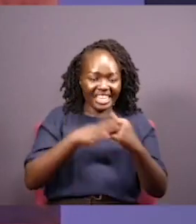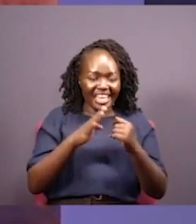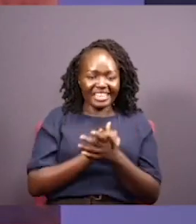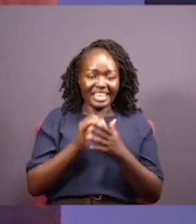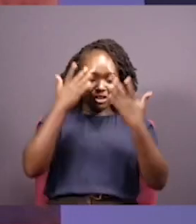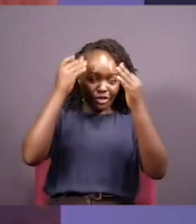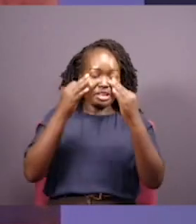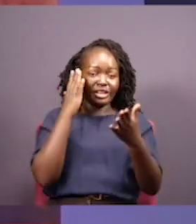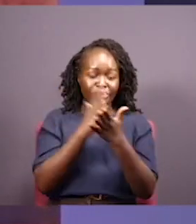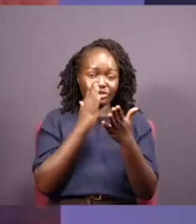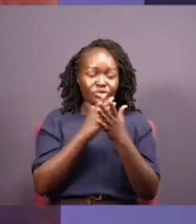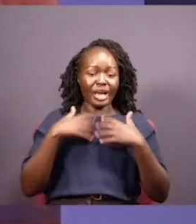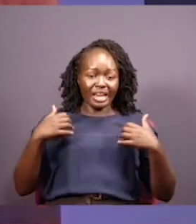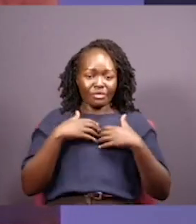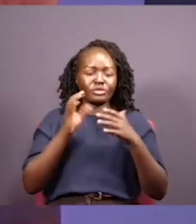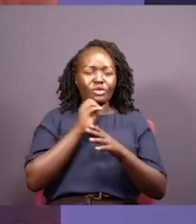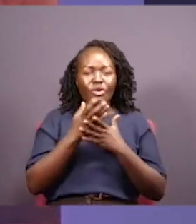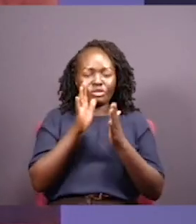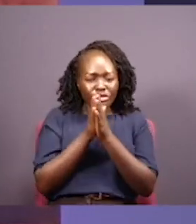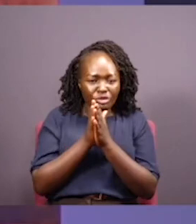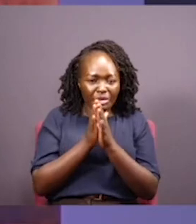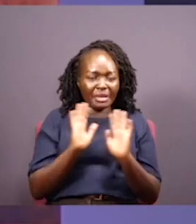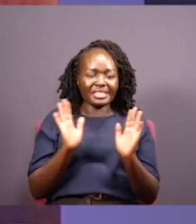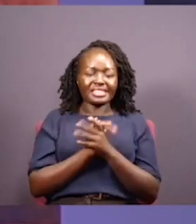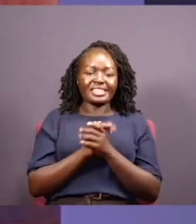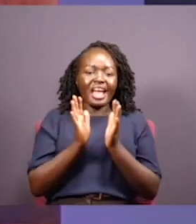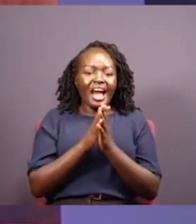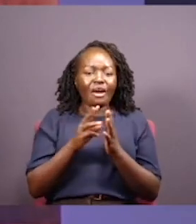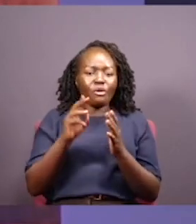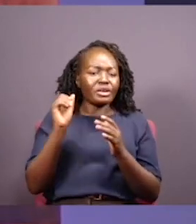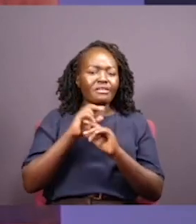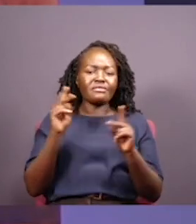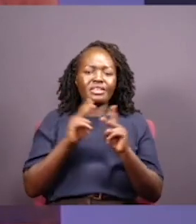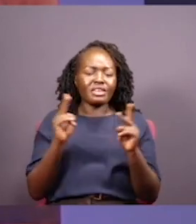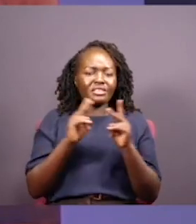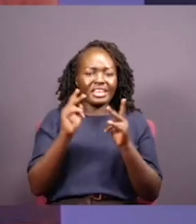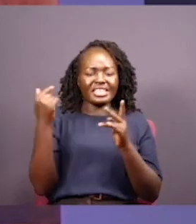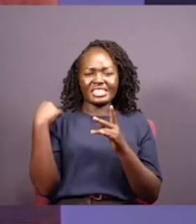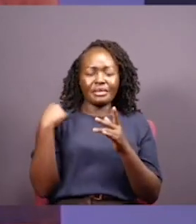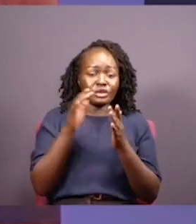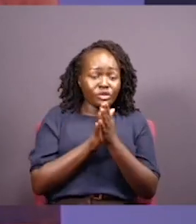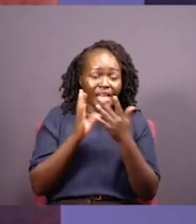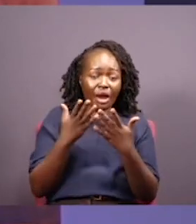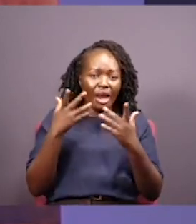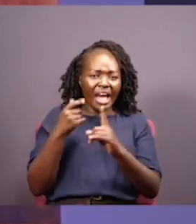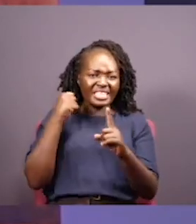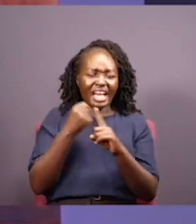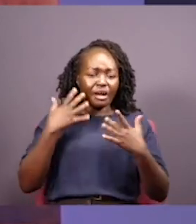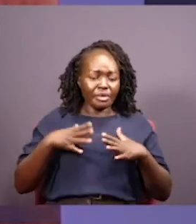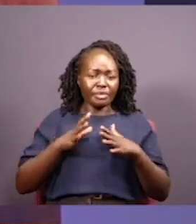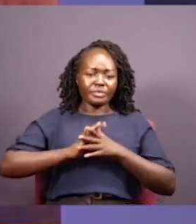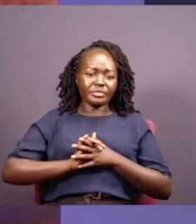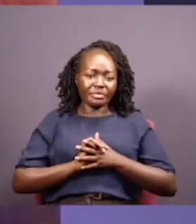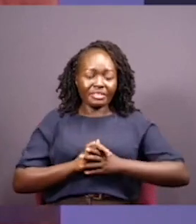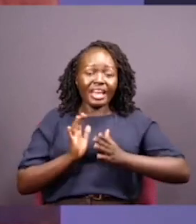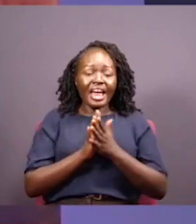those were some kind of mythical creatures. And there were some very disturbing stories about how they would attack people and how they would bite